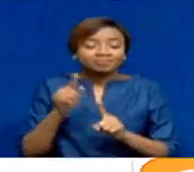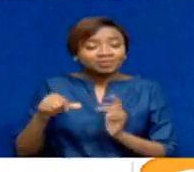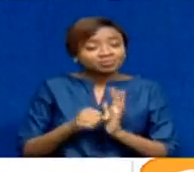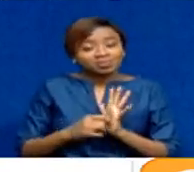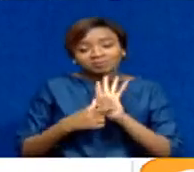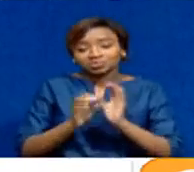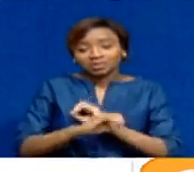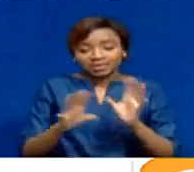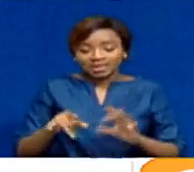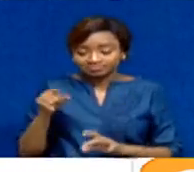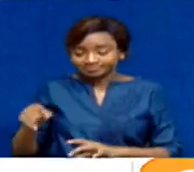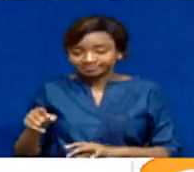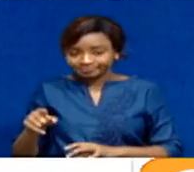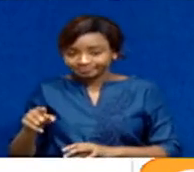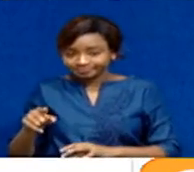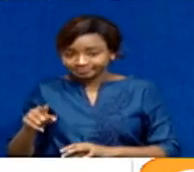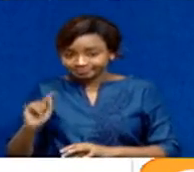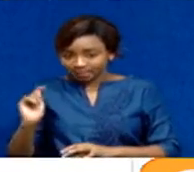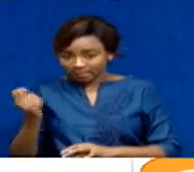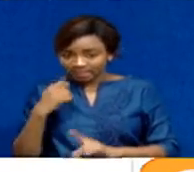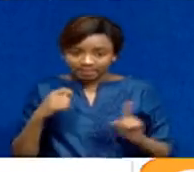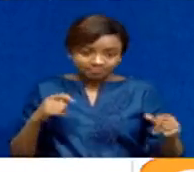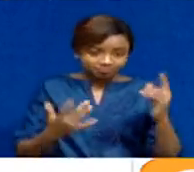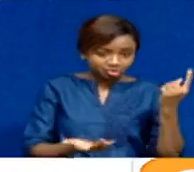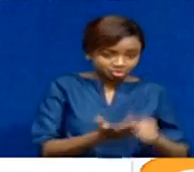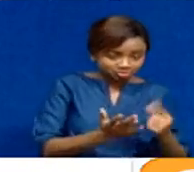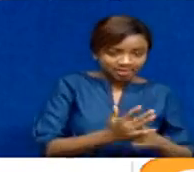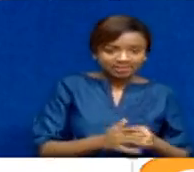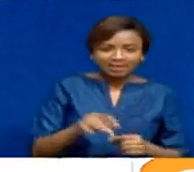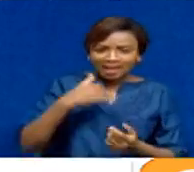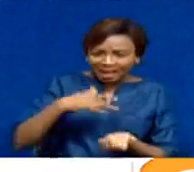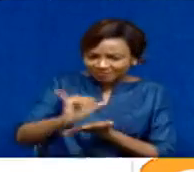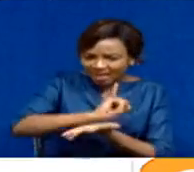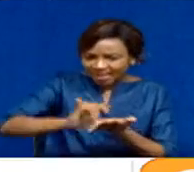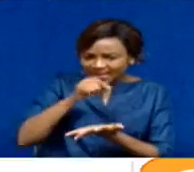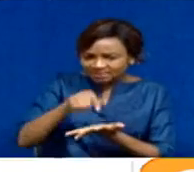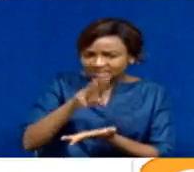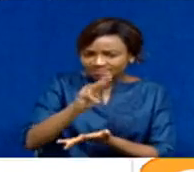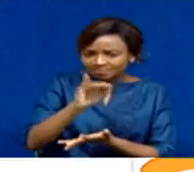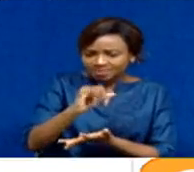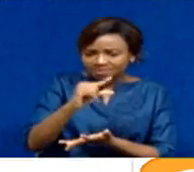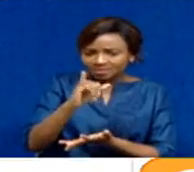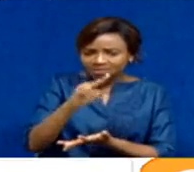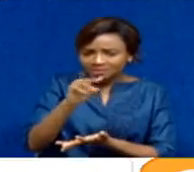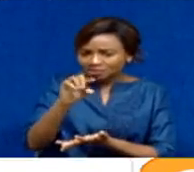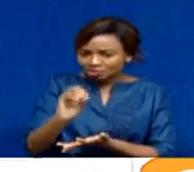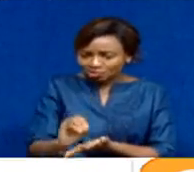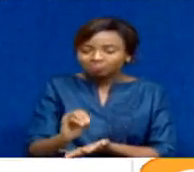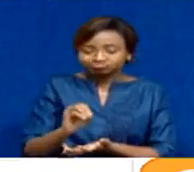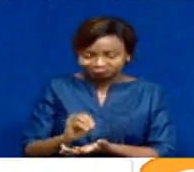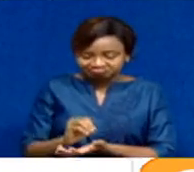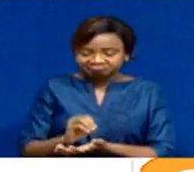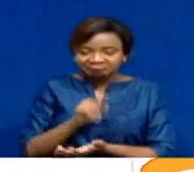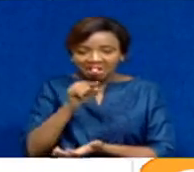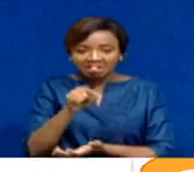cross-border differences between the two countries that claim ownership of Migingo Island. Well, Kenya and Uganda have agreed to form